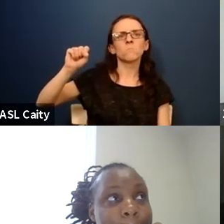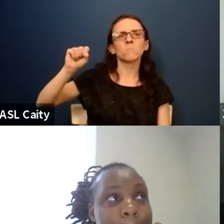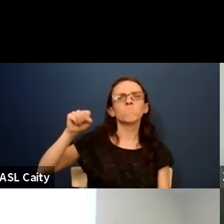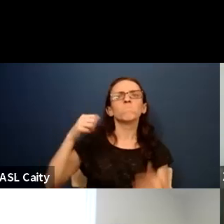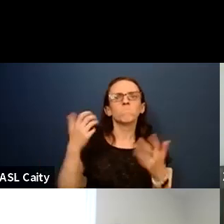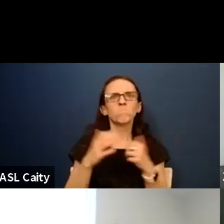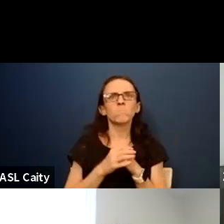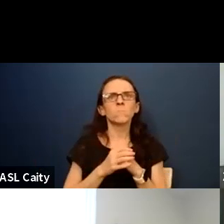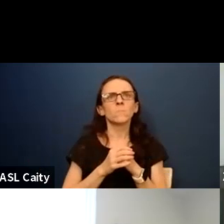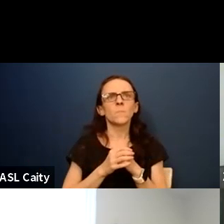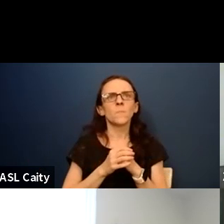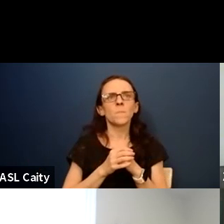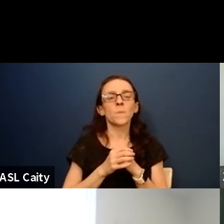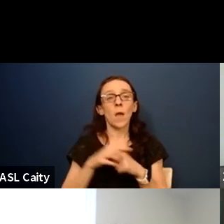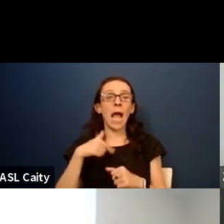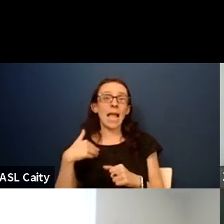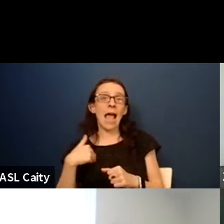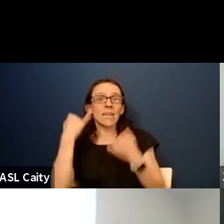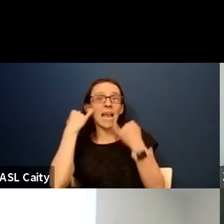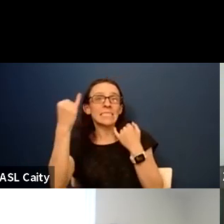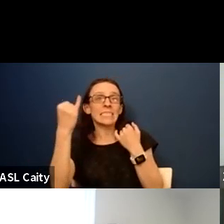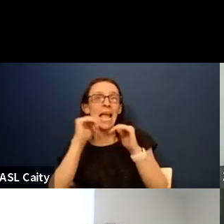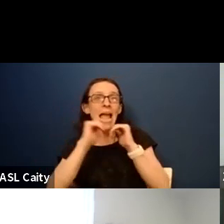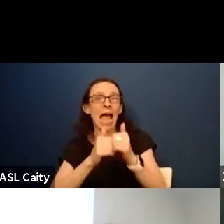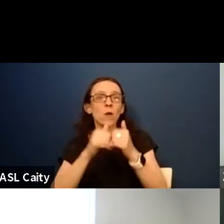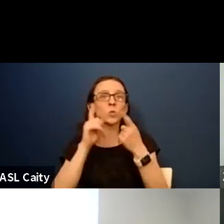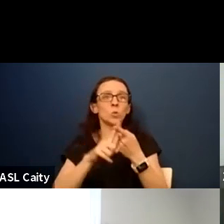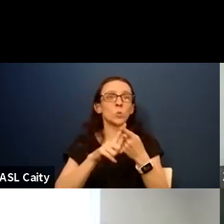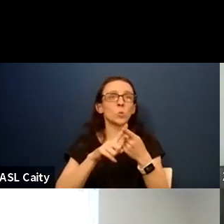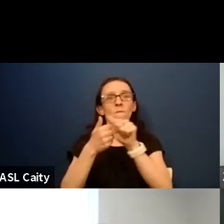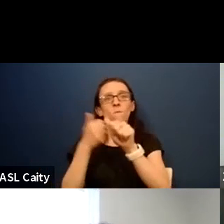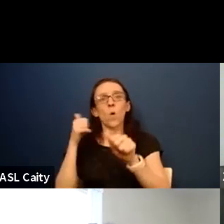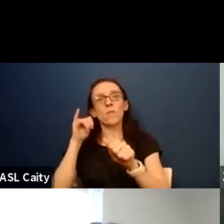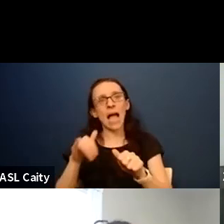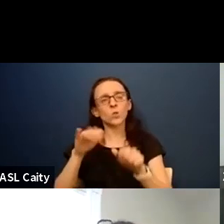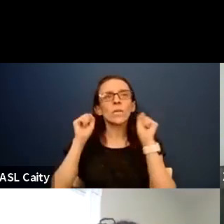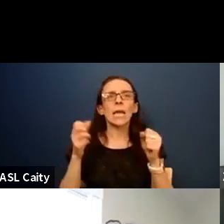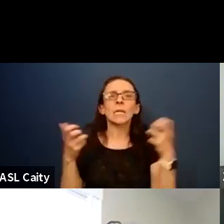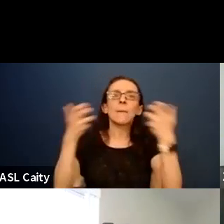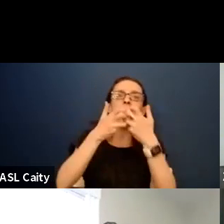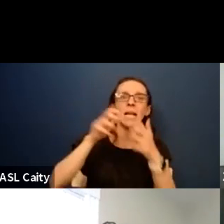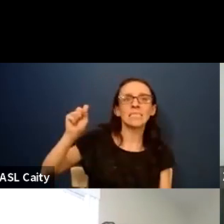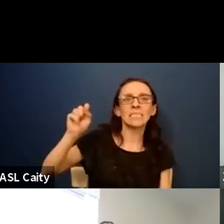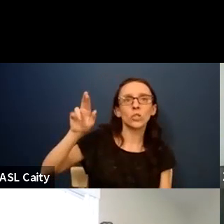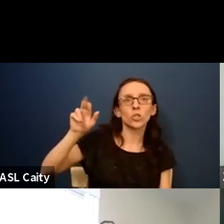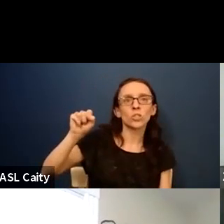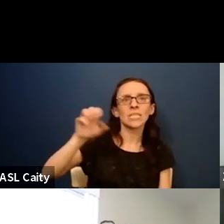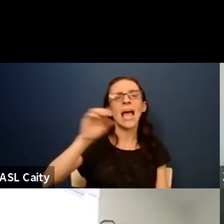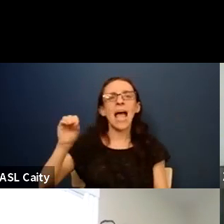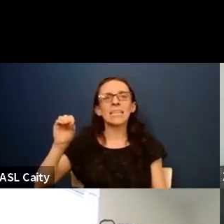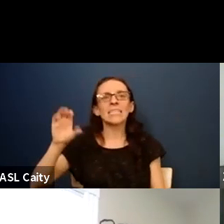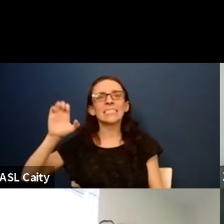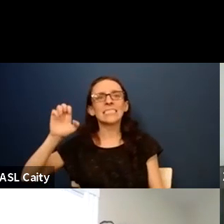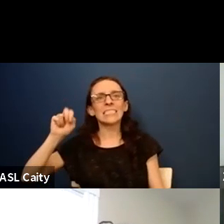there's a way, I have an idea for how to get around that too, by combining tiers and census tracts. But I would also like to keep